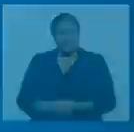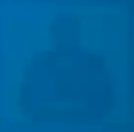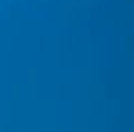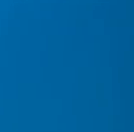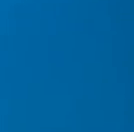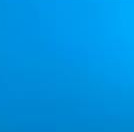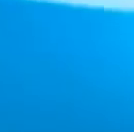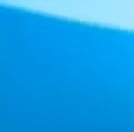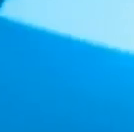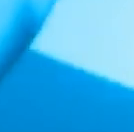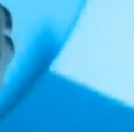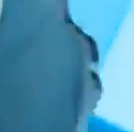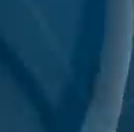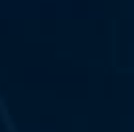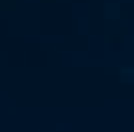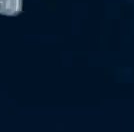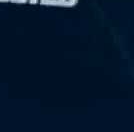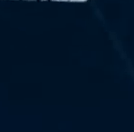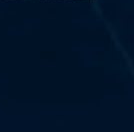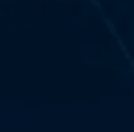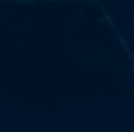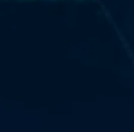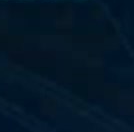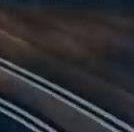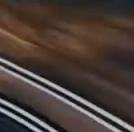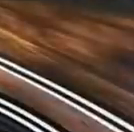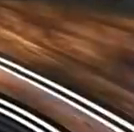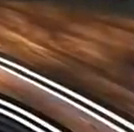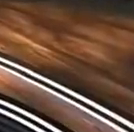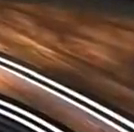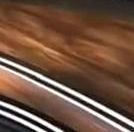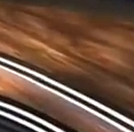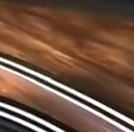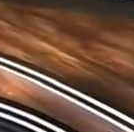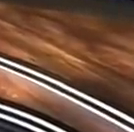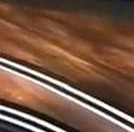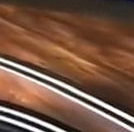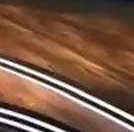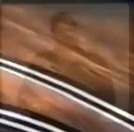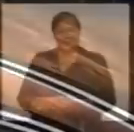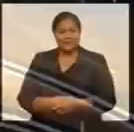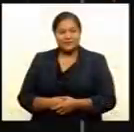From the studios of FBC Suva, Atera Lendua.